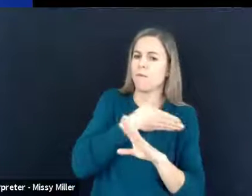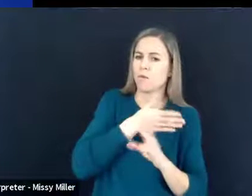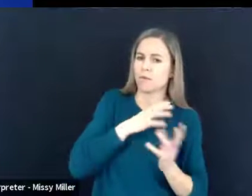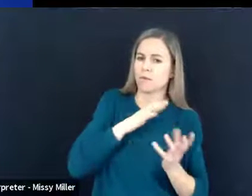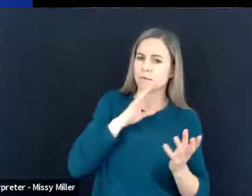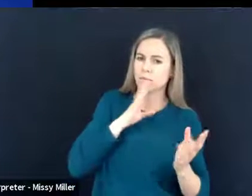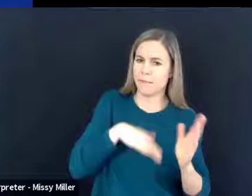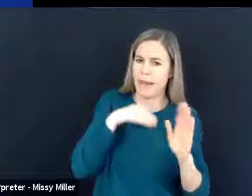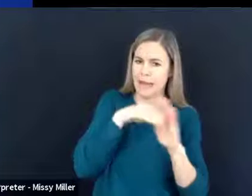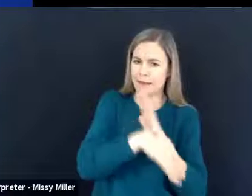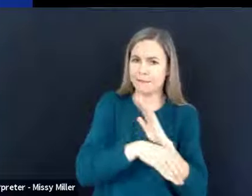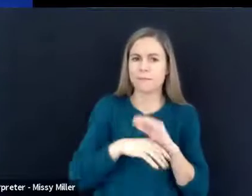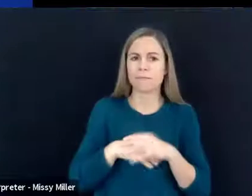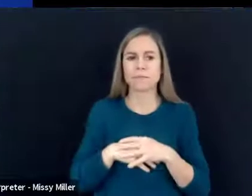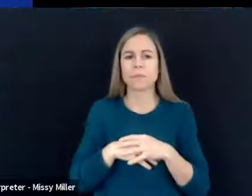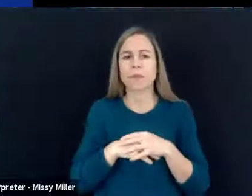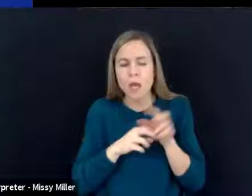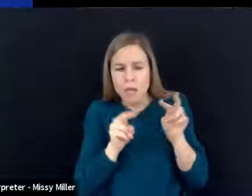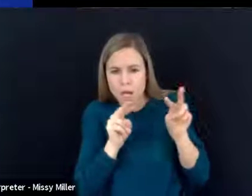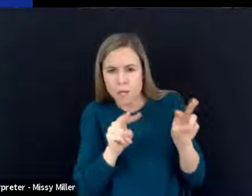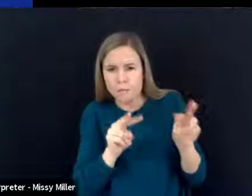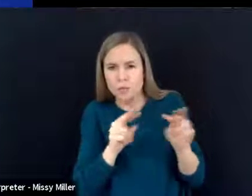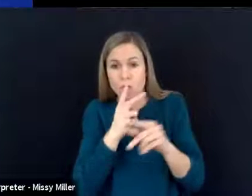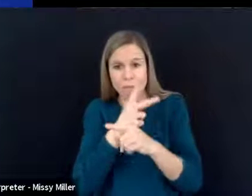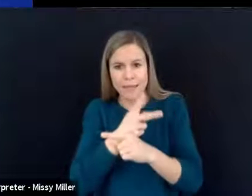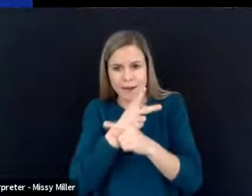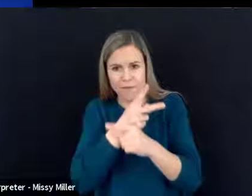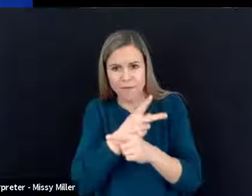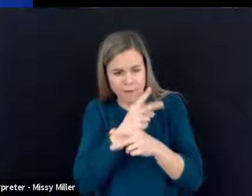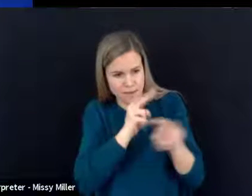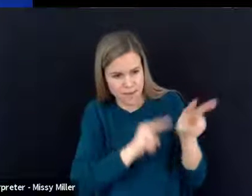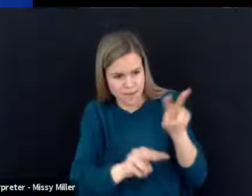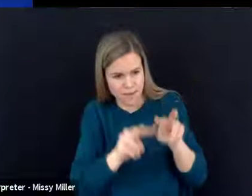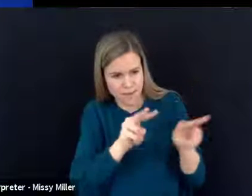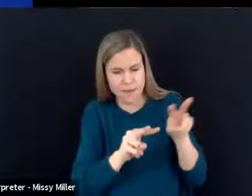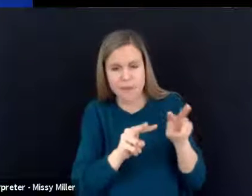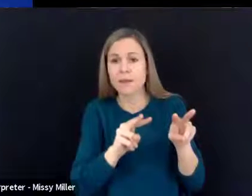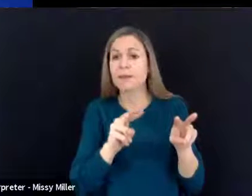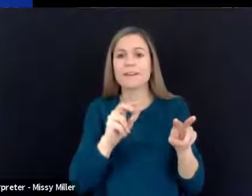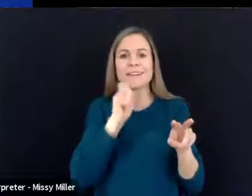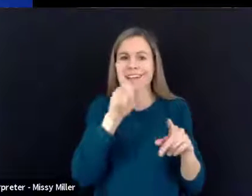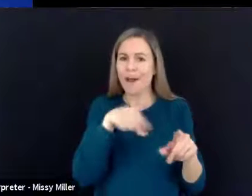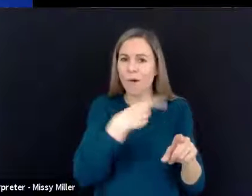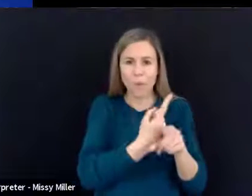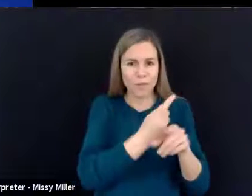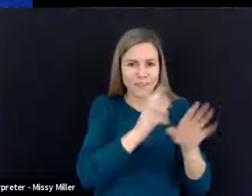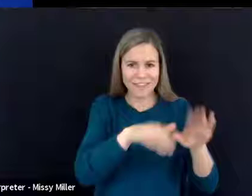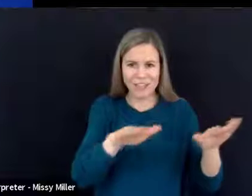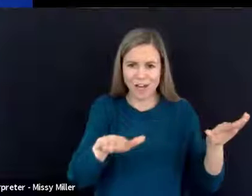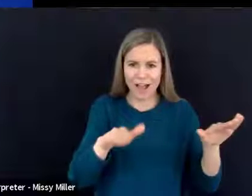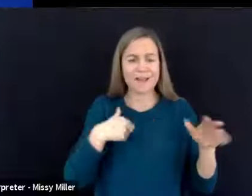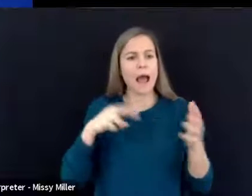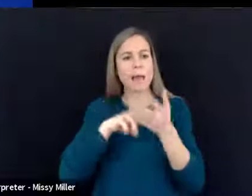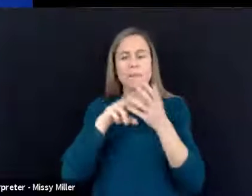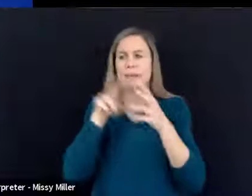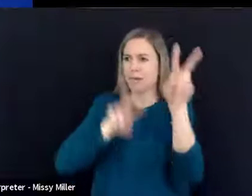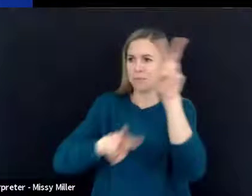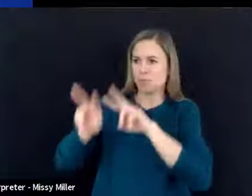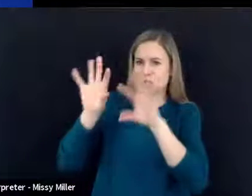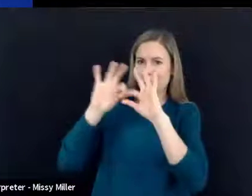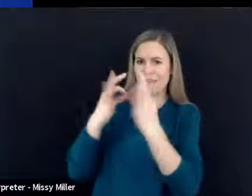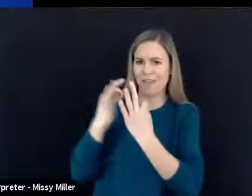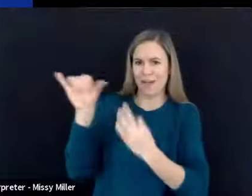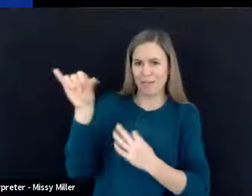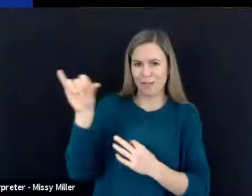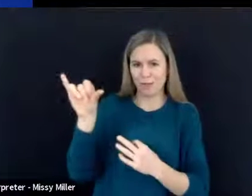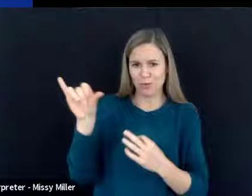Observe carefully. And when I say observe carefully, I don't necessarily just mean the kid, I mean the family as well.